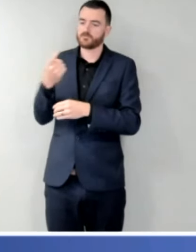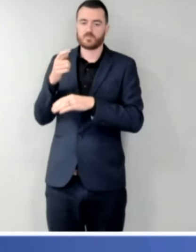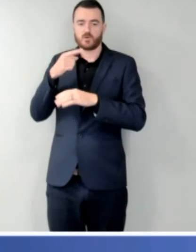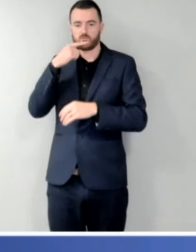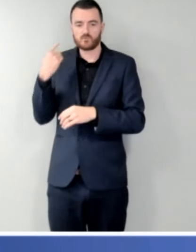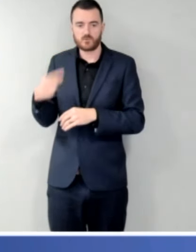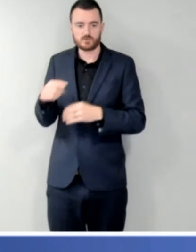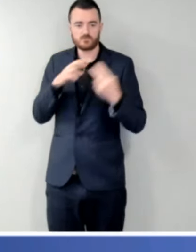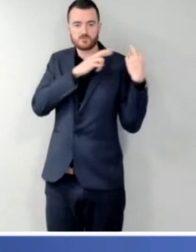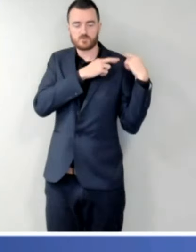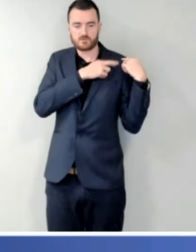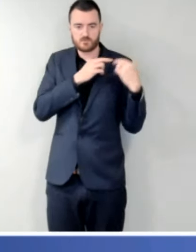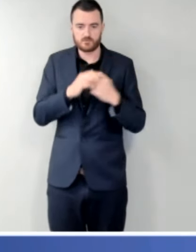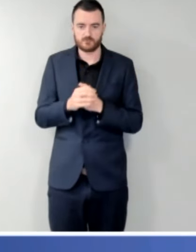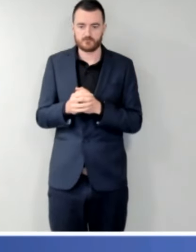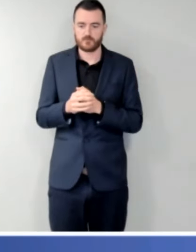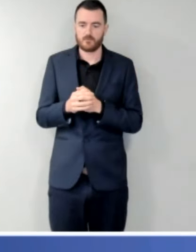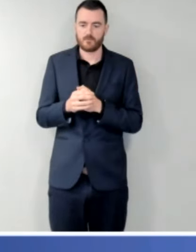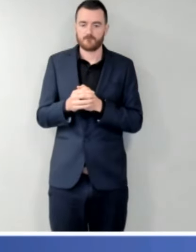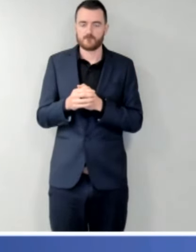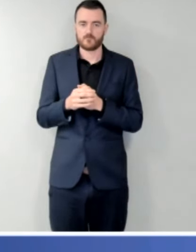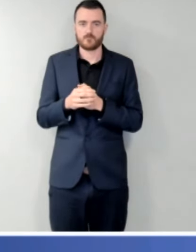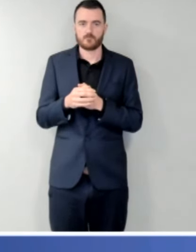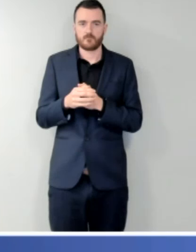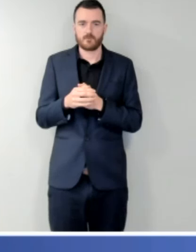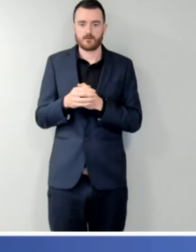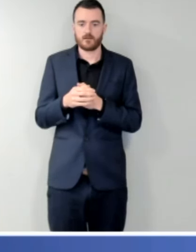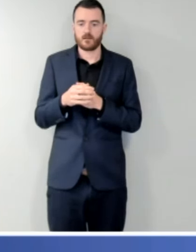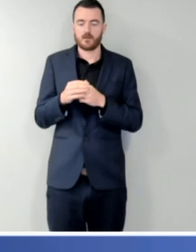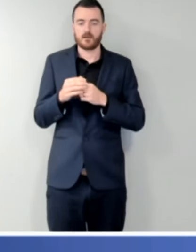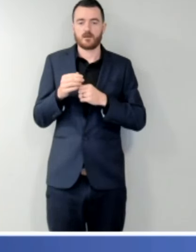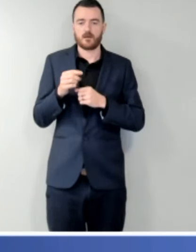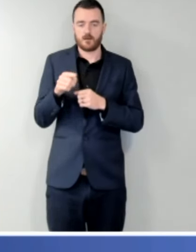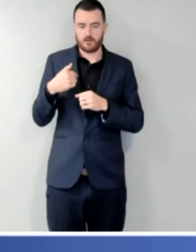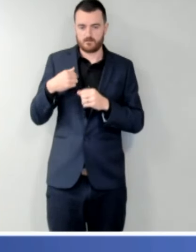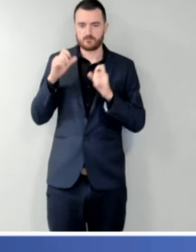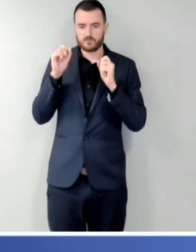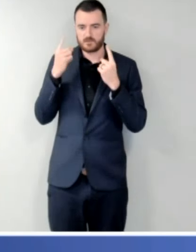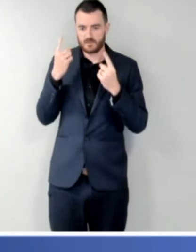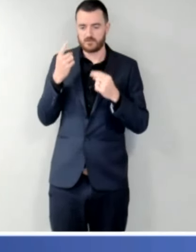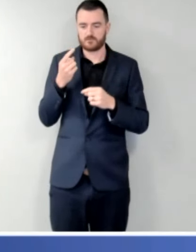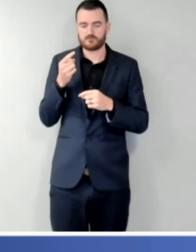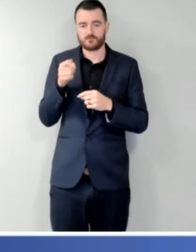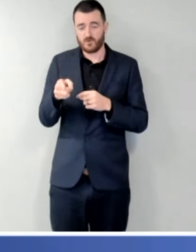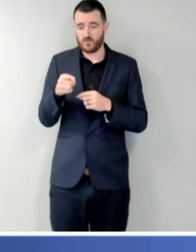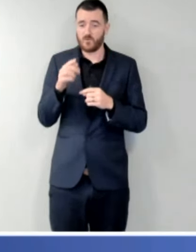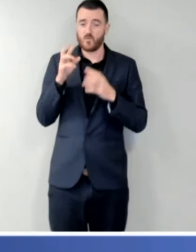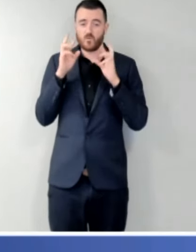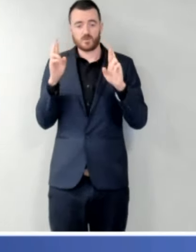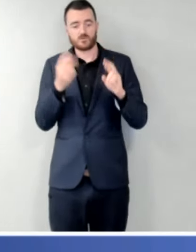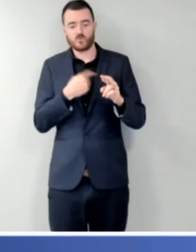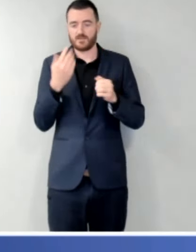whose lives have forever changed, it's understandable if you wish that our paths never crossed in such